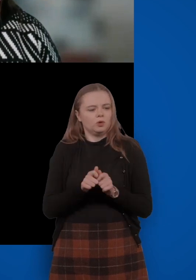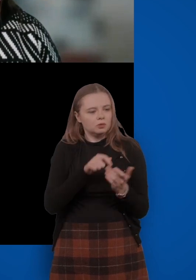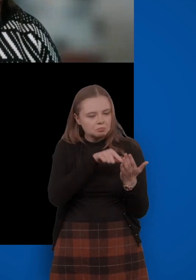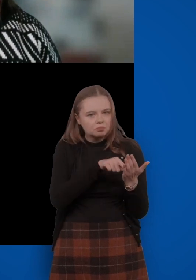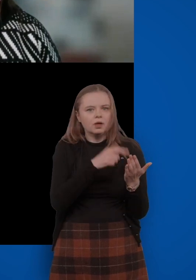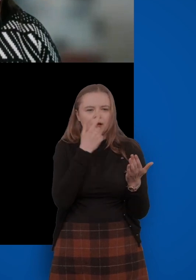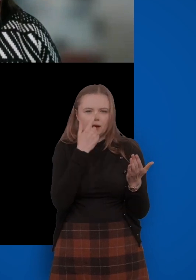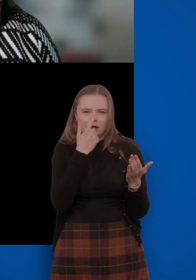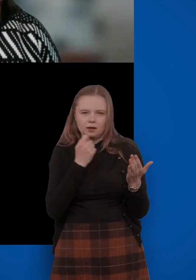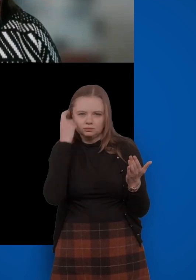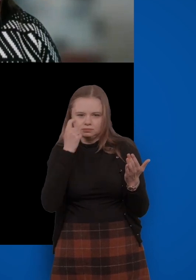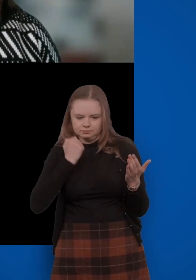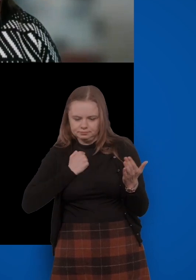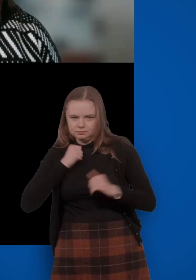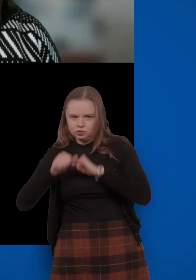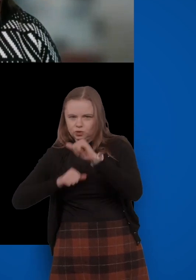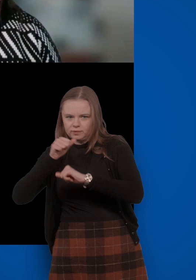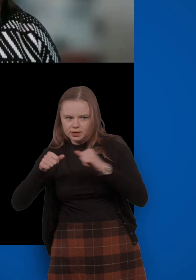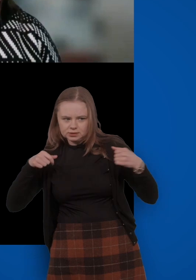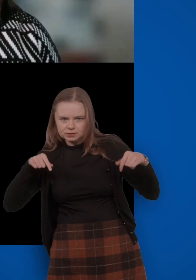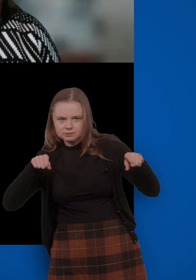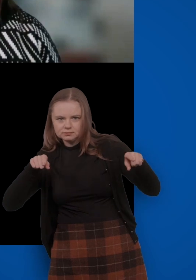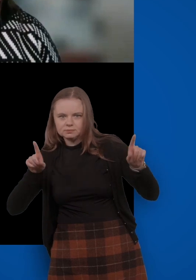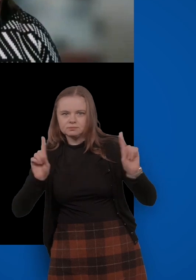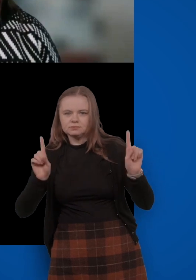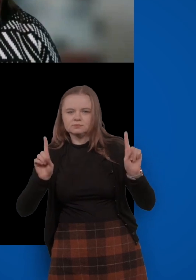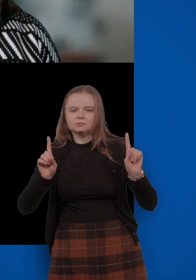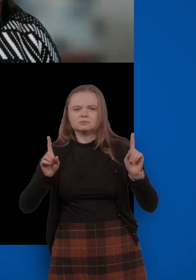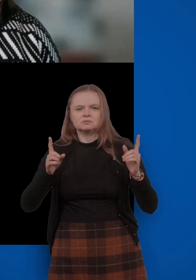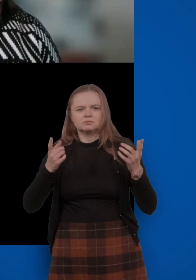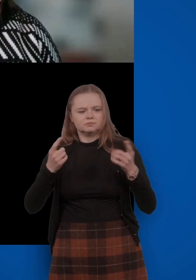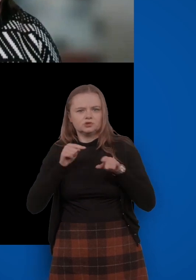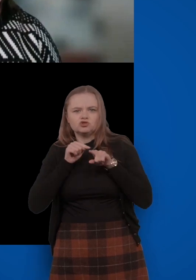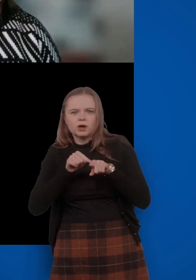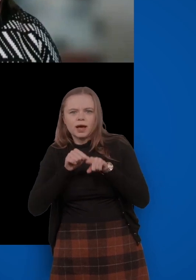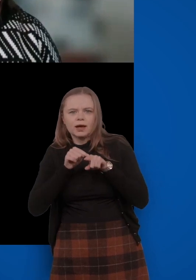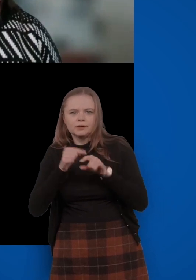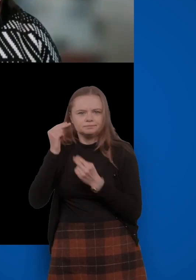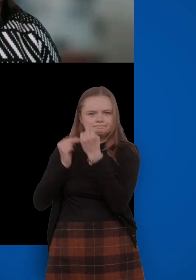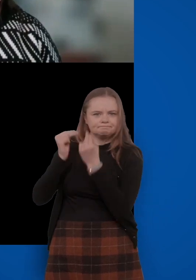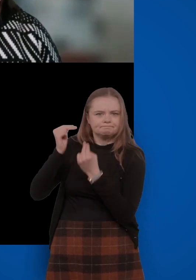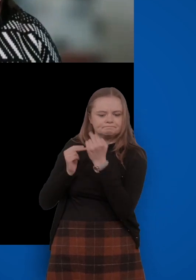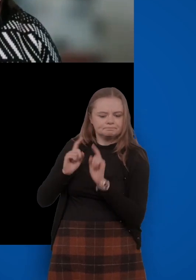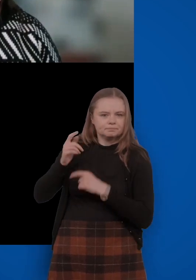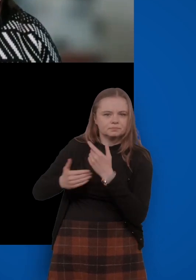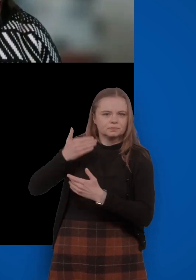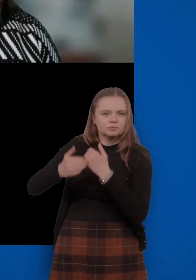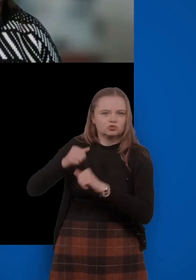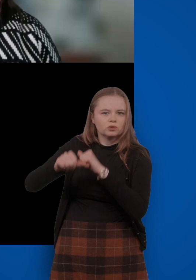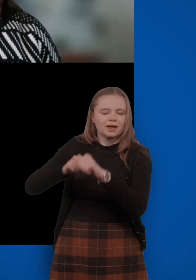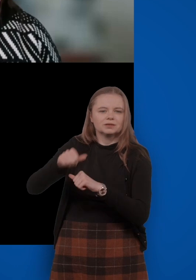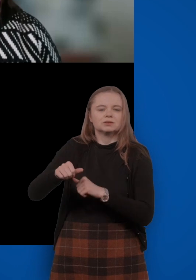your progress and monitor what you're doing and kind of track what's happening, and